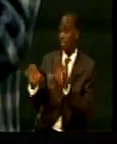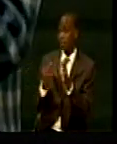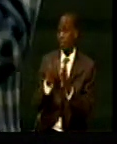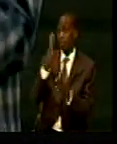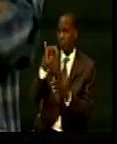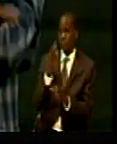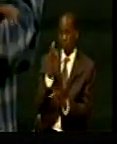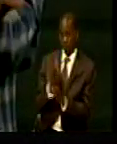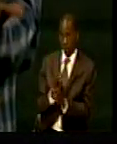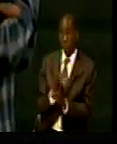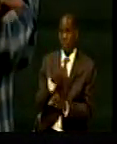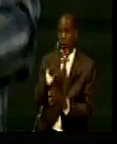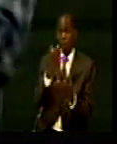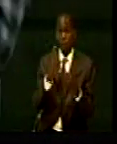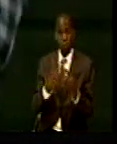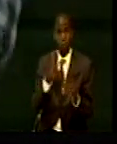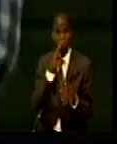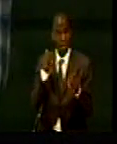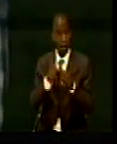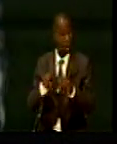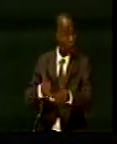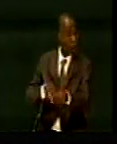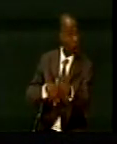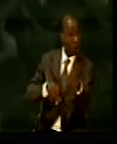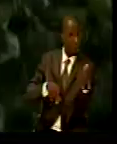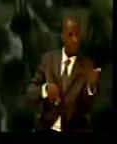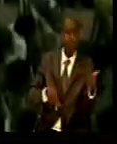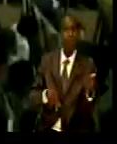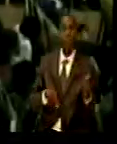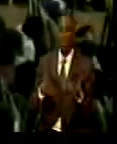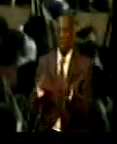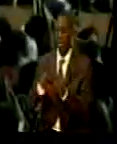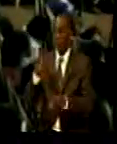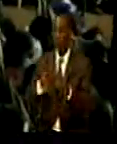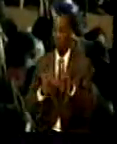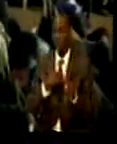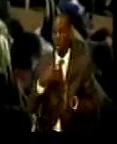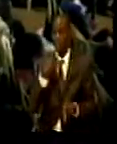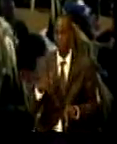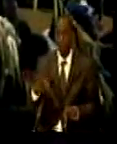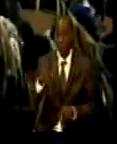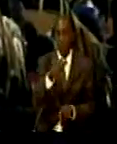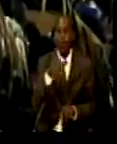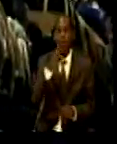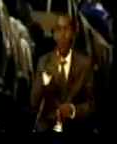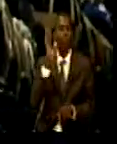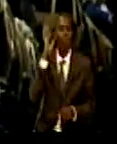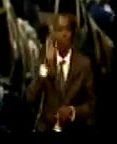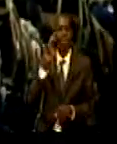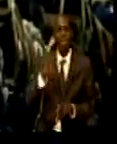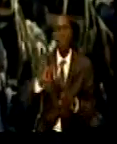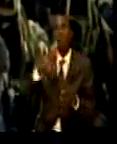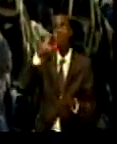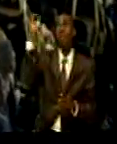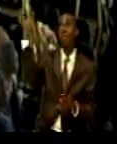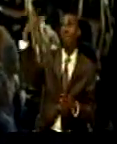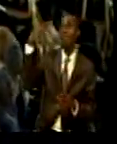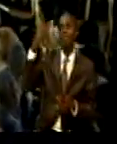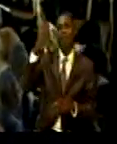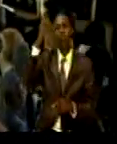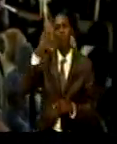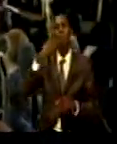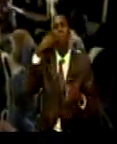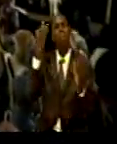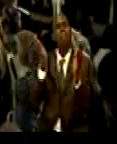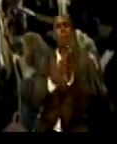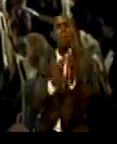like others, those have introduced to you now, it's going to take the grace of God. But praise the Lord, that